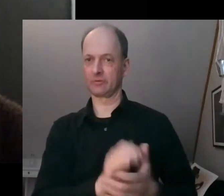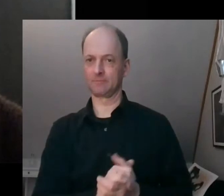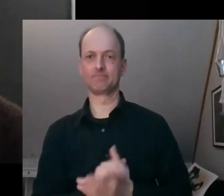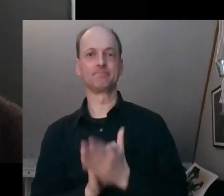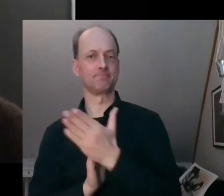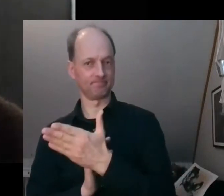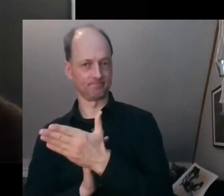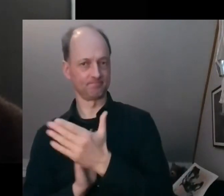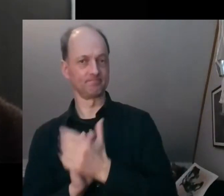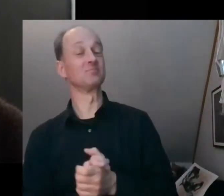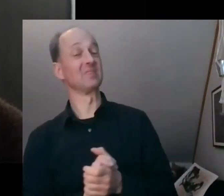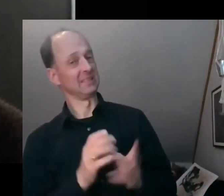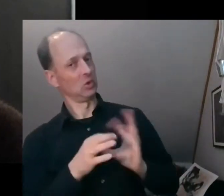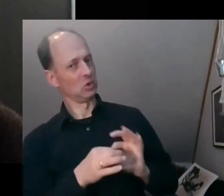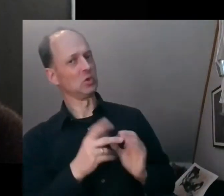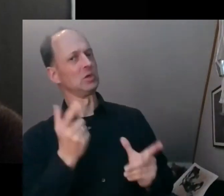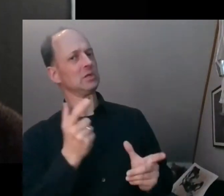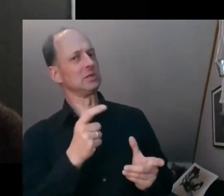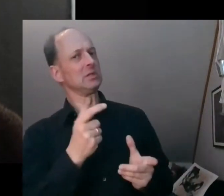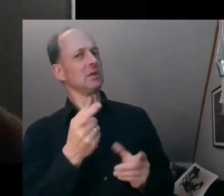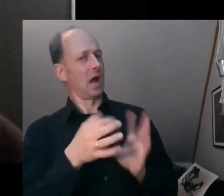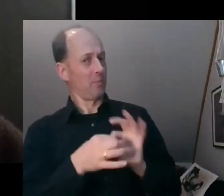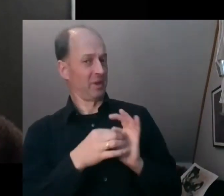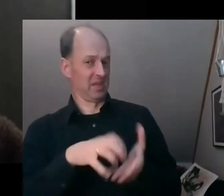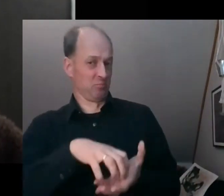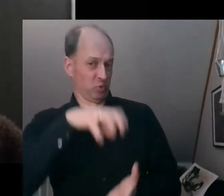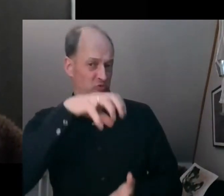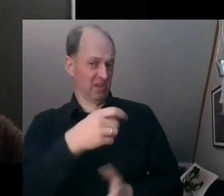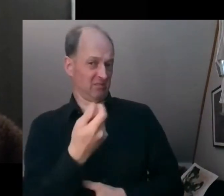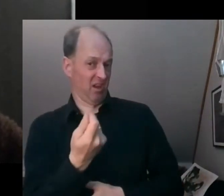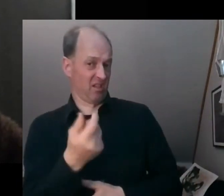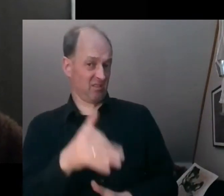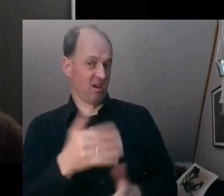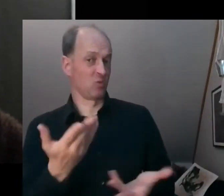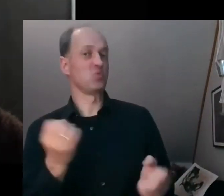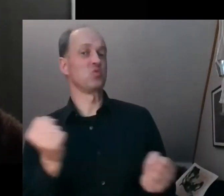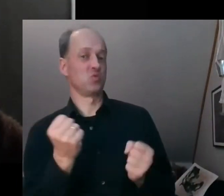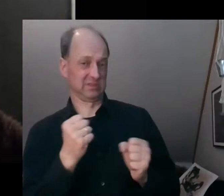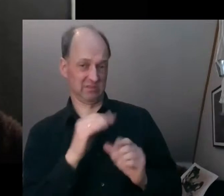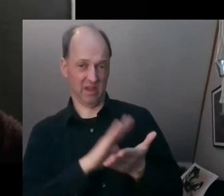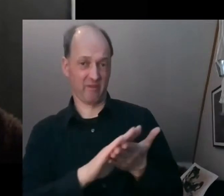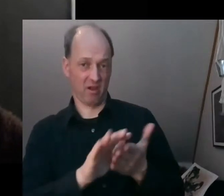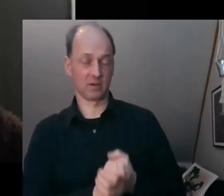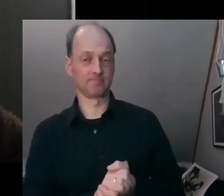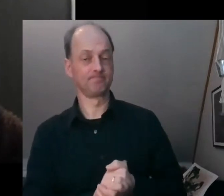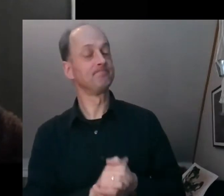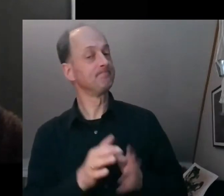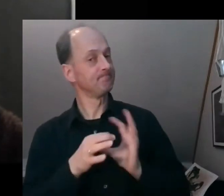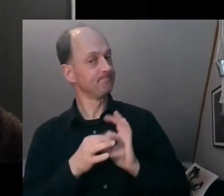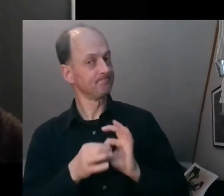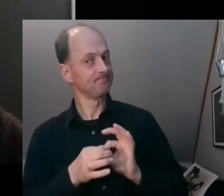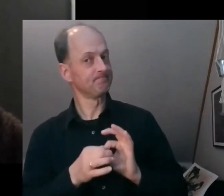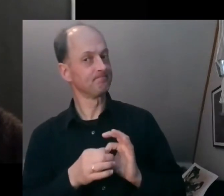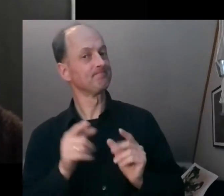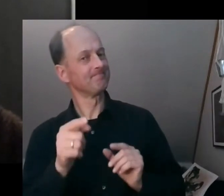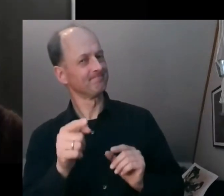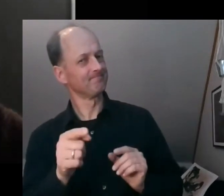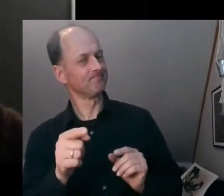So, of course, they have also elaborated this by using budgets and